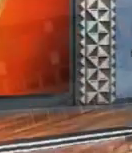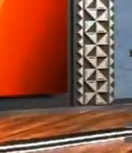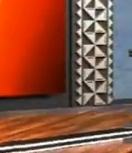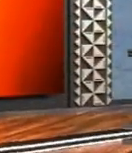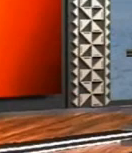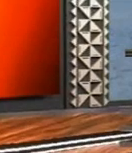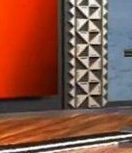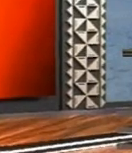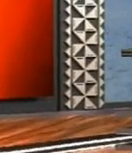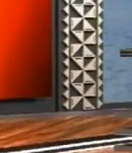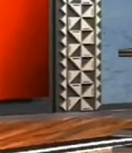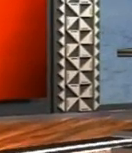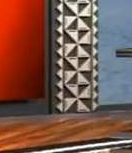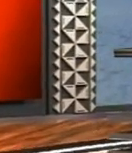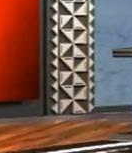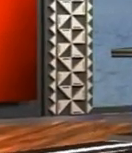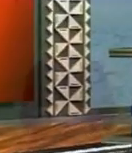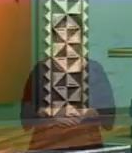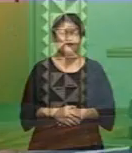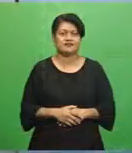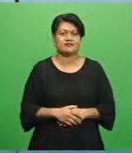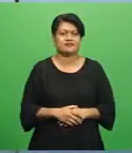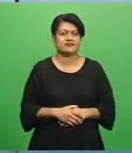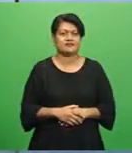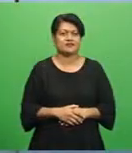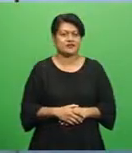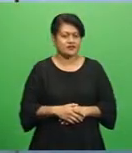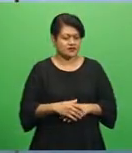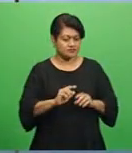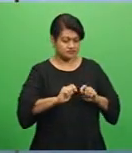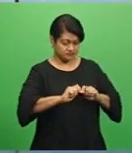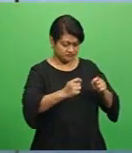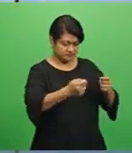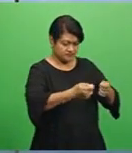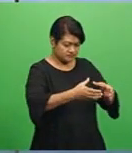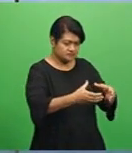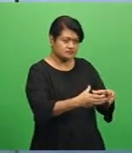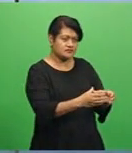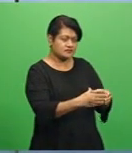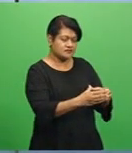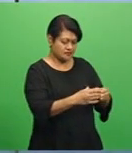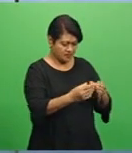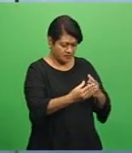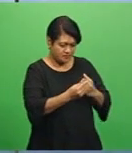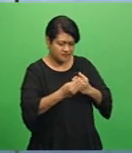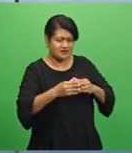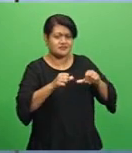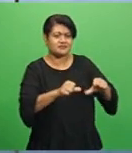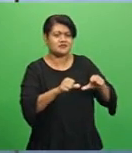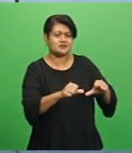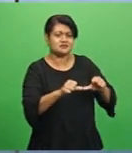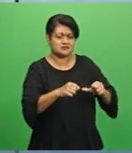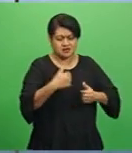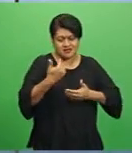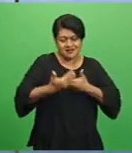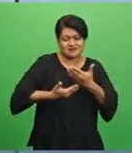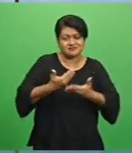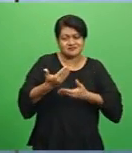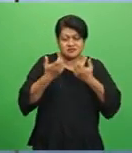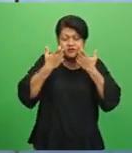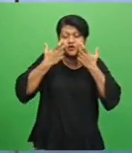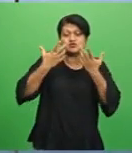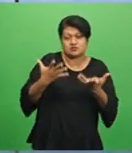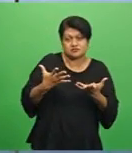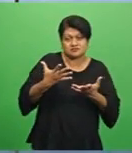Atera Lendua. The Social Democratic Liberal Party president has revealed to FBC